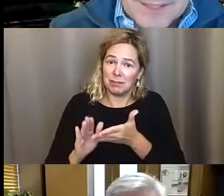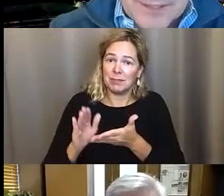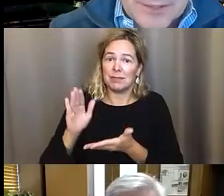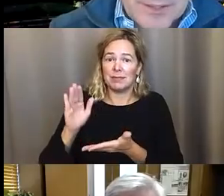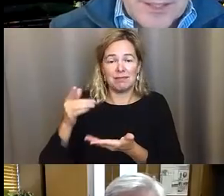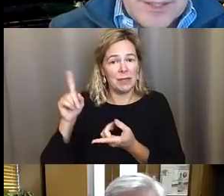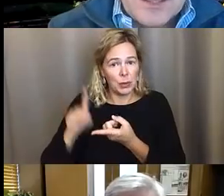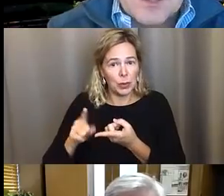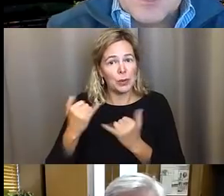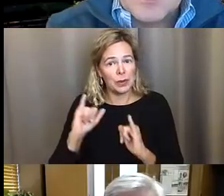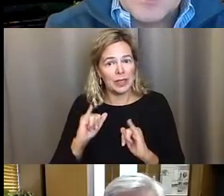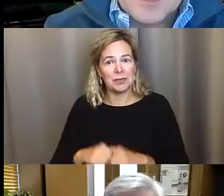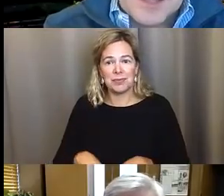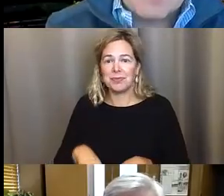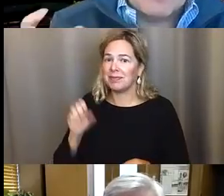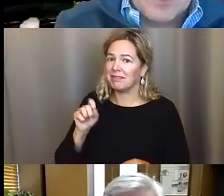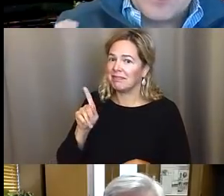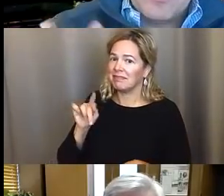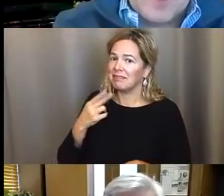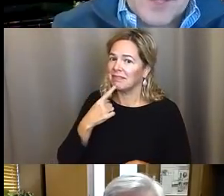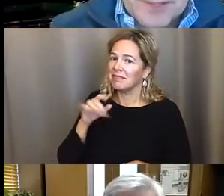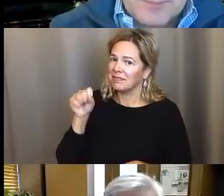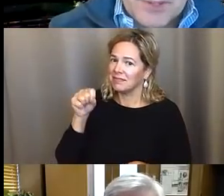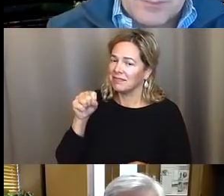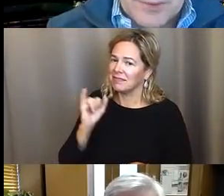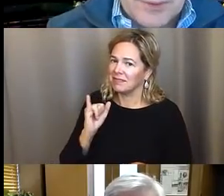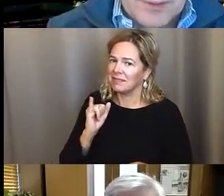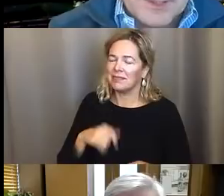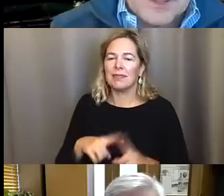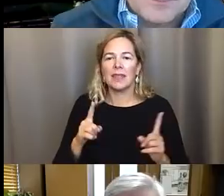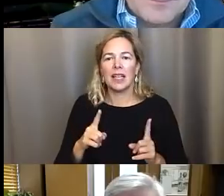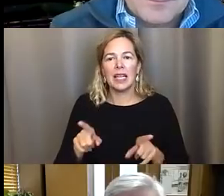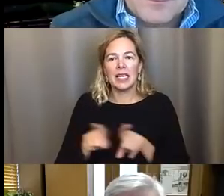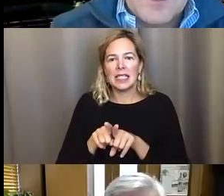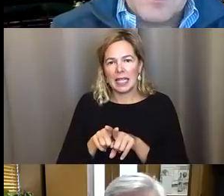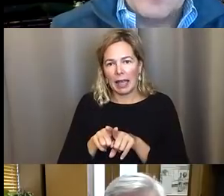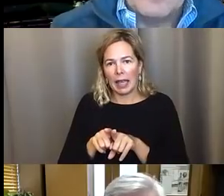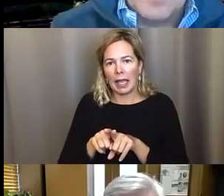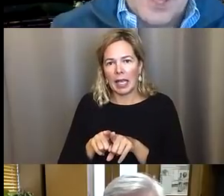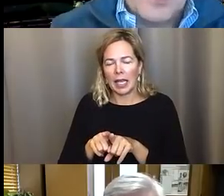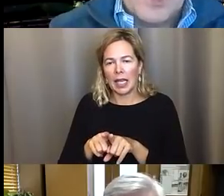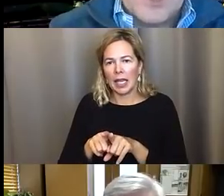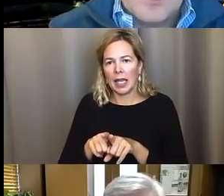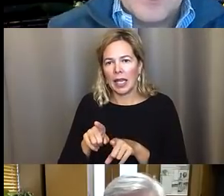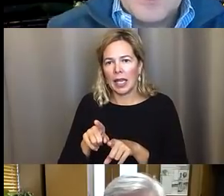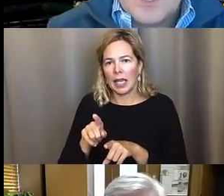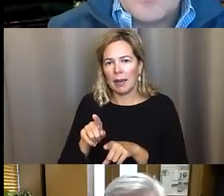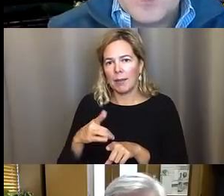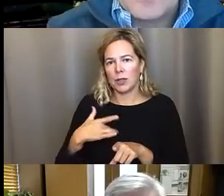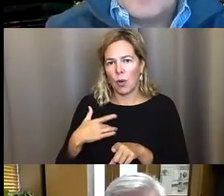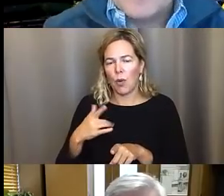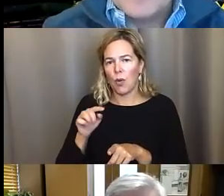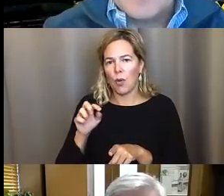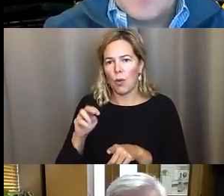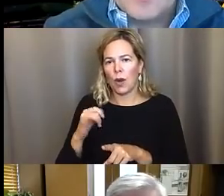Let's see here. And again, very much in the same tone, but let me give you the opportunity to answer this. Now that